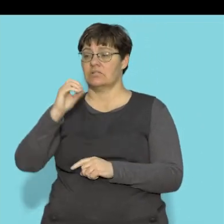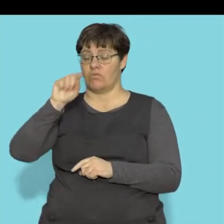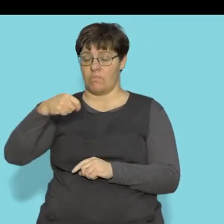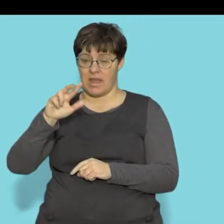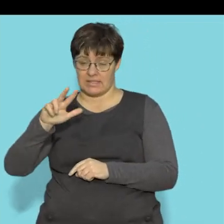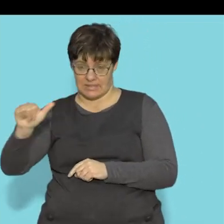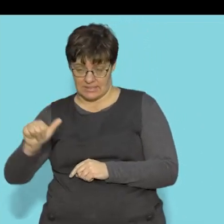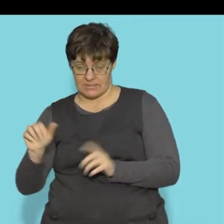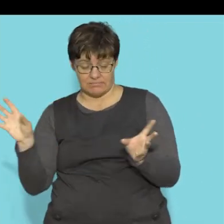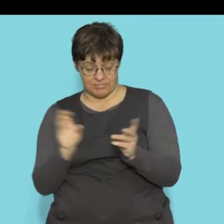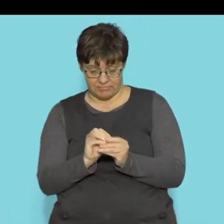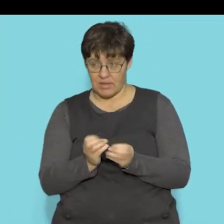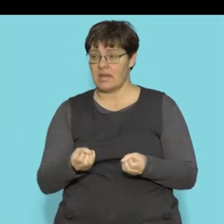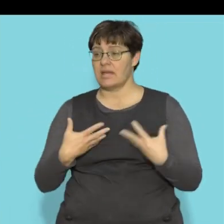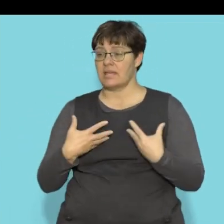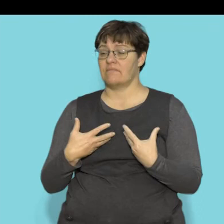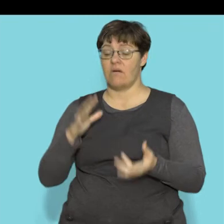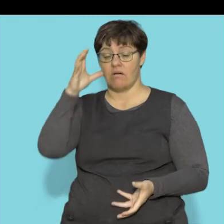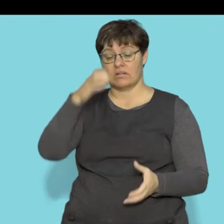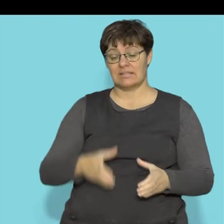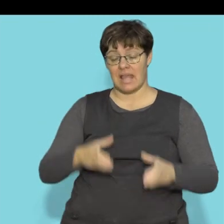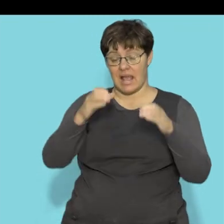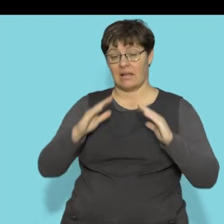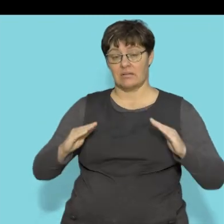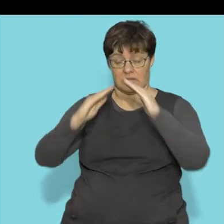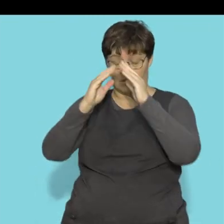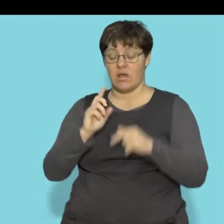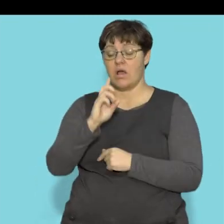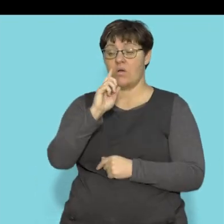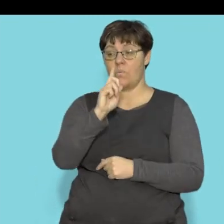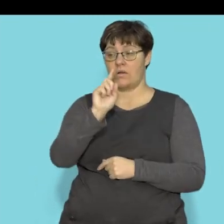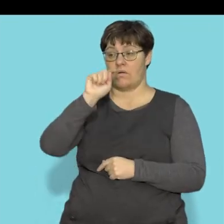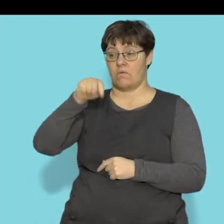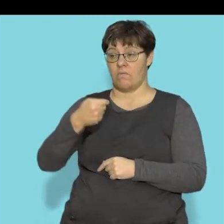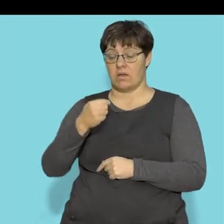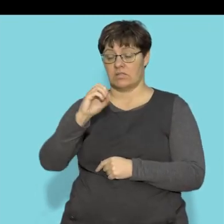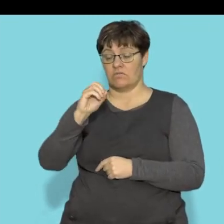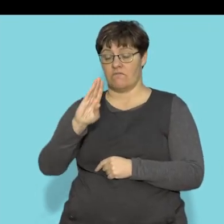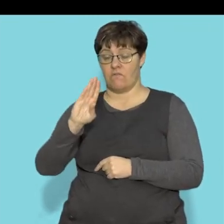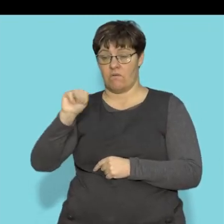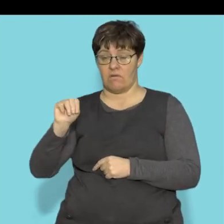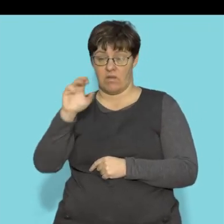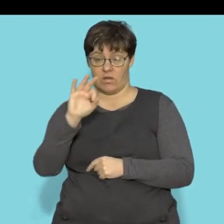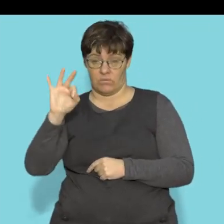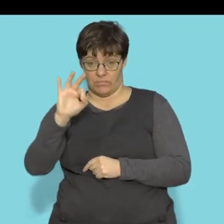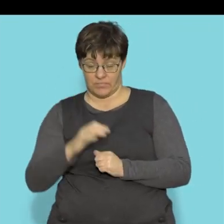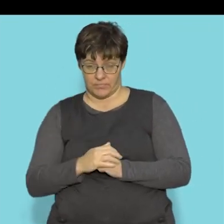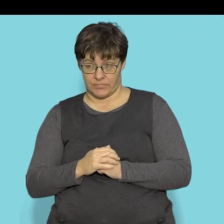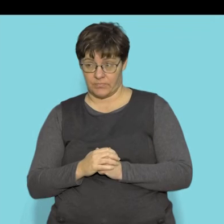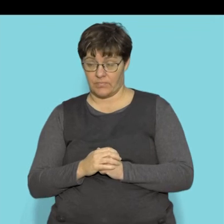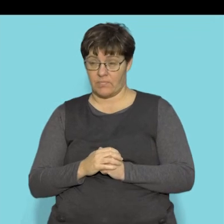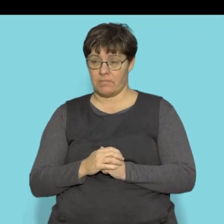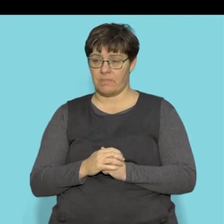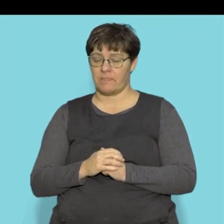the volume of the cylinder, which is 0,86. So the total volume of the tank is 1,04 meters